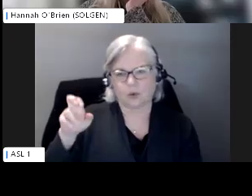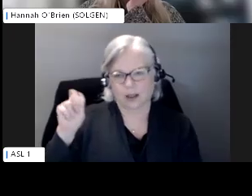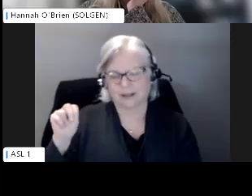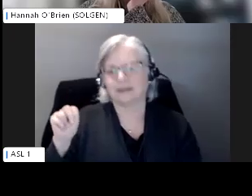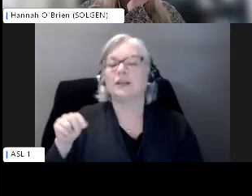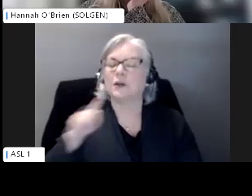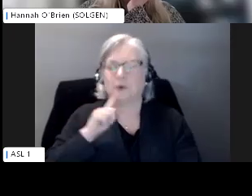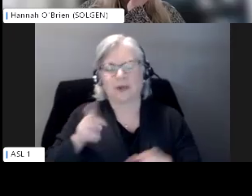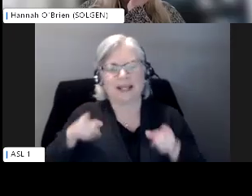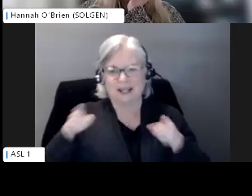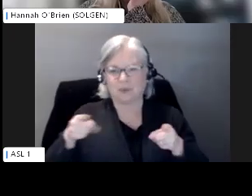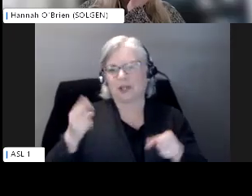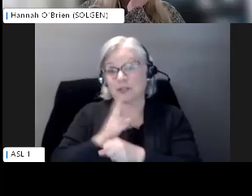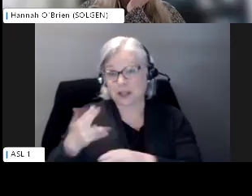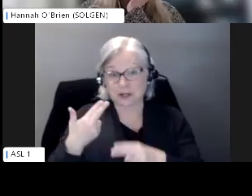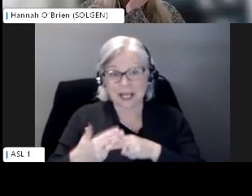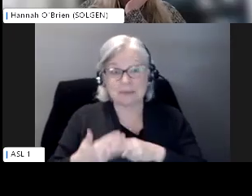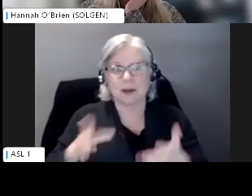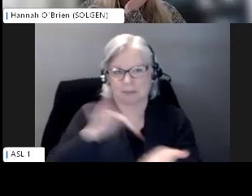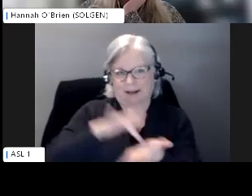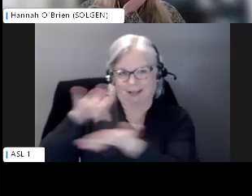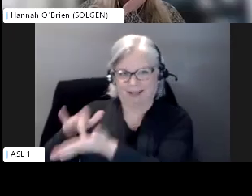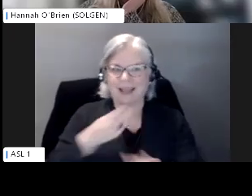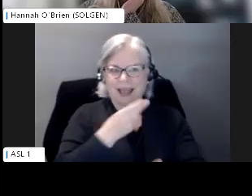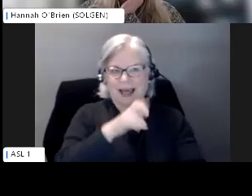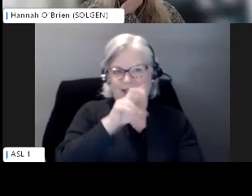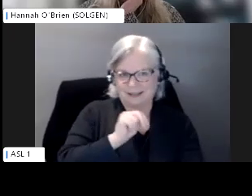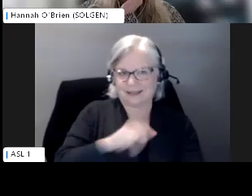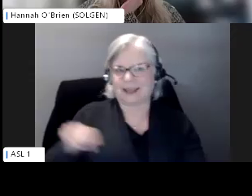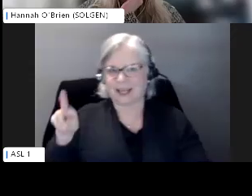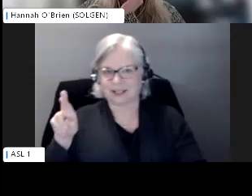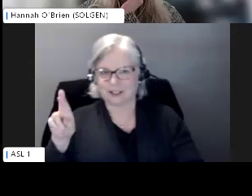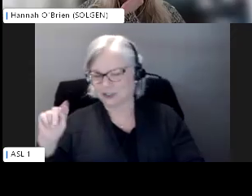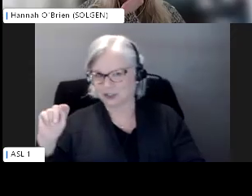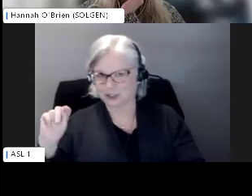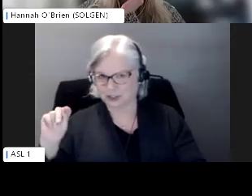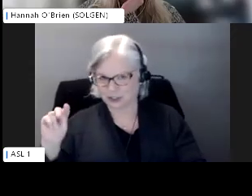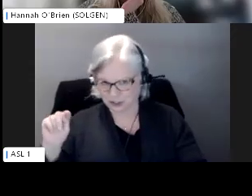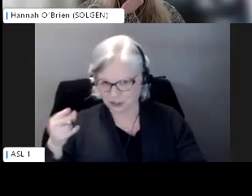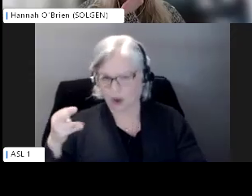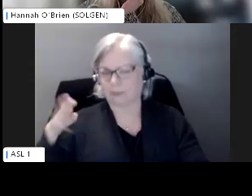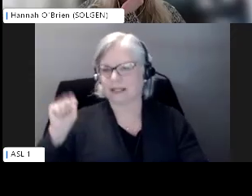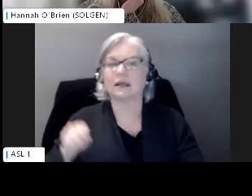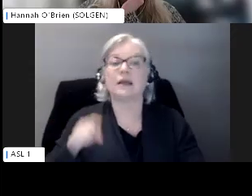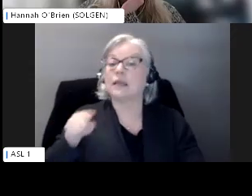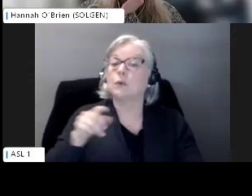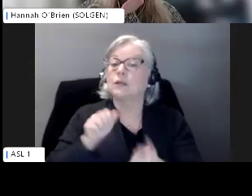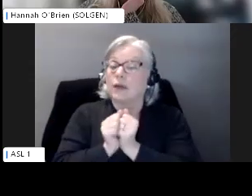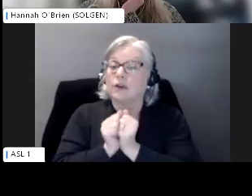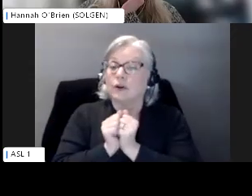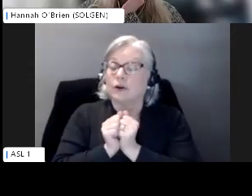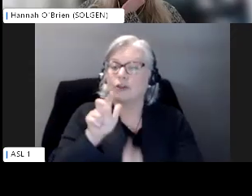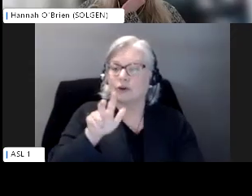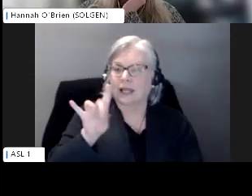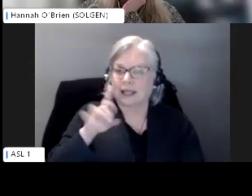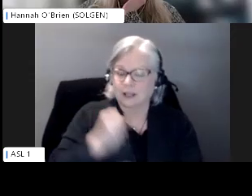names, Helen and Tom. The Ryans had been together for 38 years, and they had no children. Each of